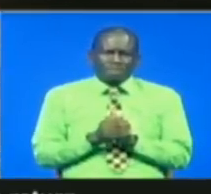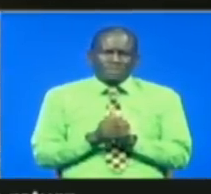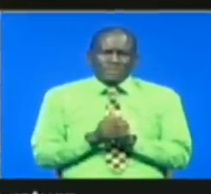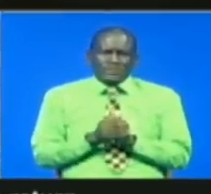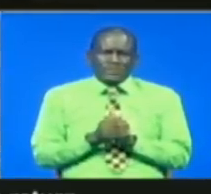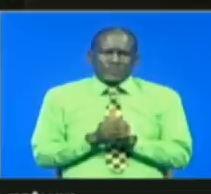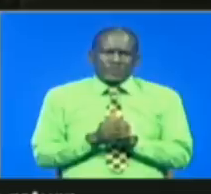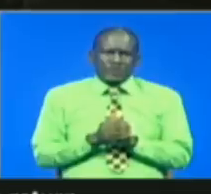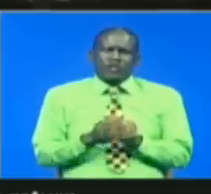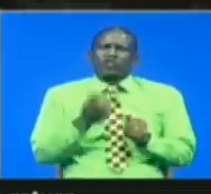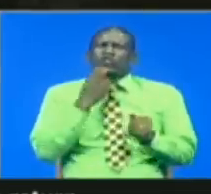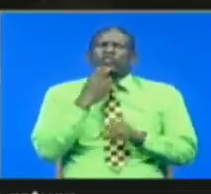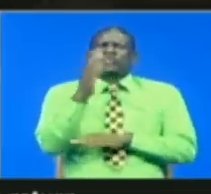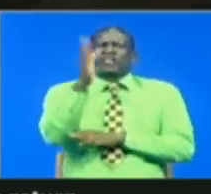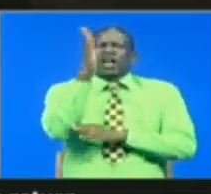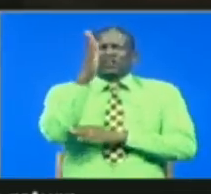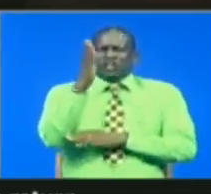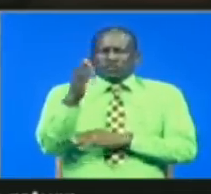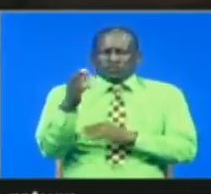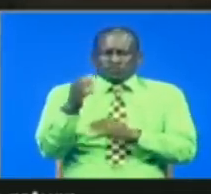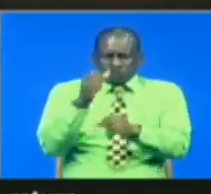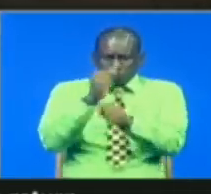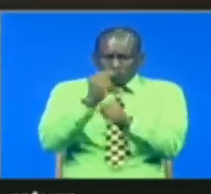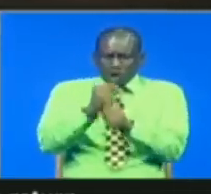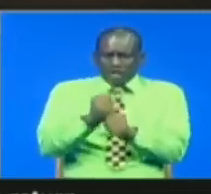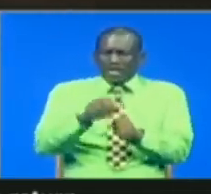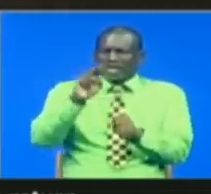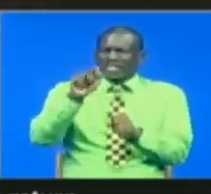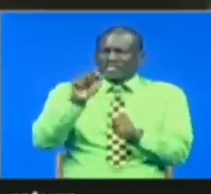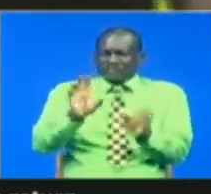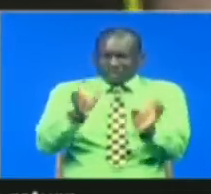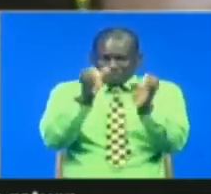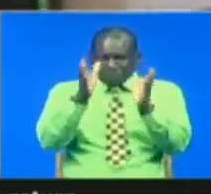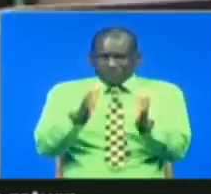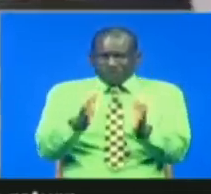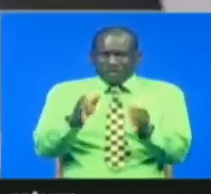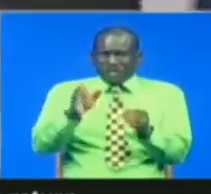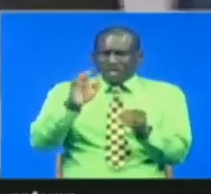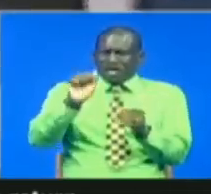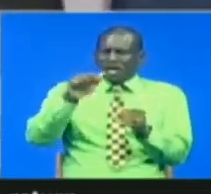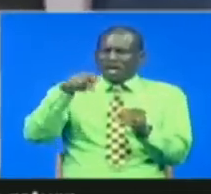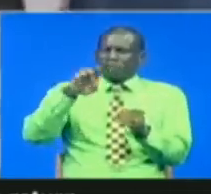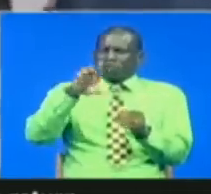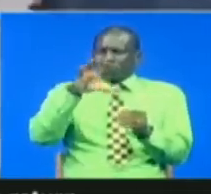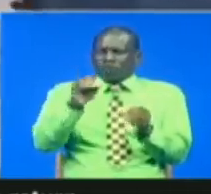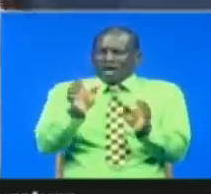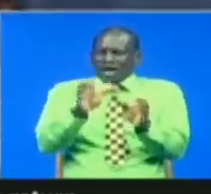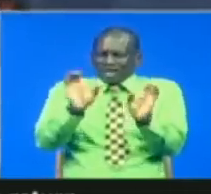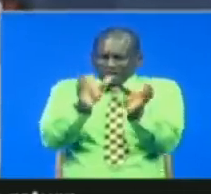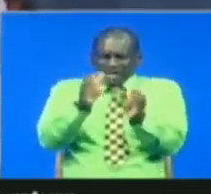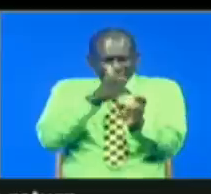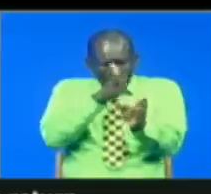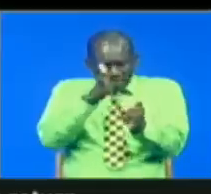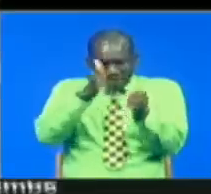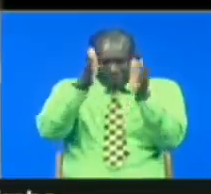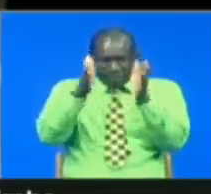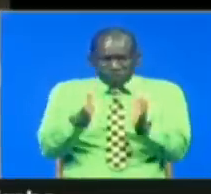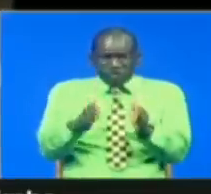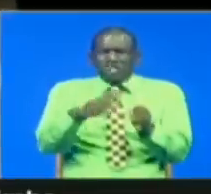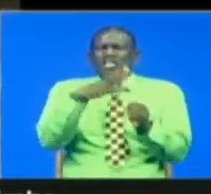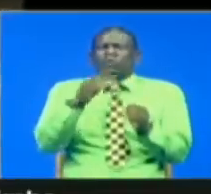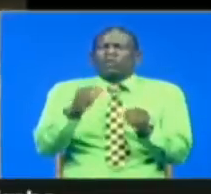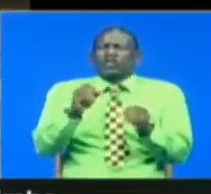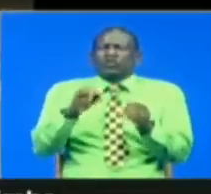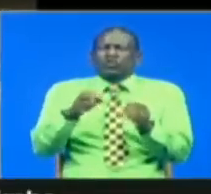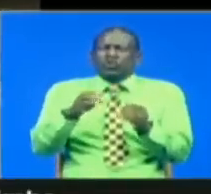The Tuesday afternoon assignment took NTV's reporter Silas Apollo and cameraman Dixon Onyango to 14 Riverside Drive for an interview